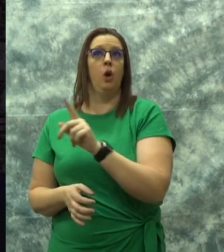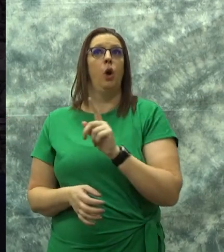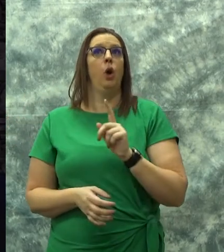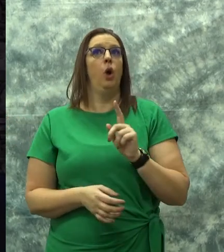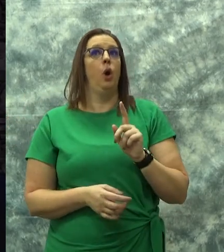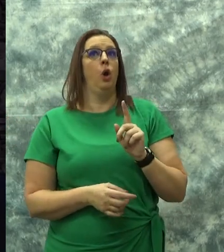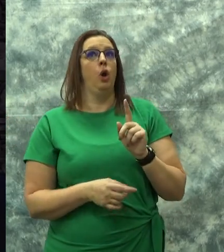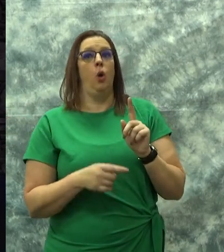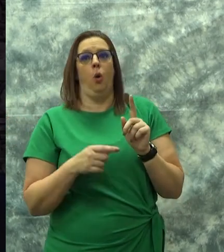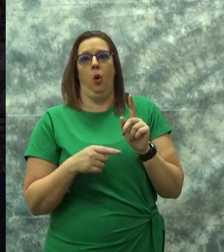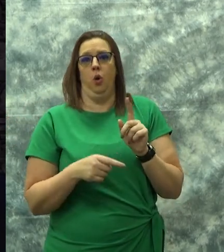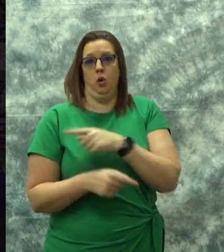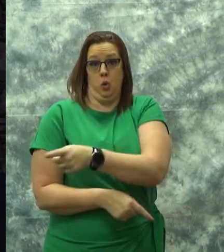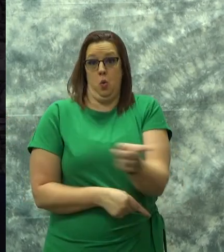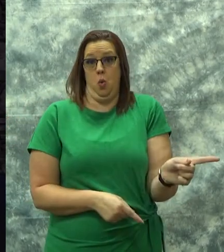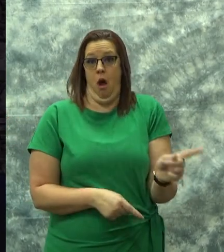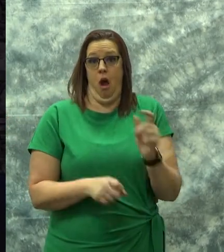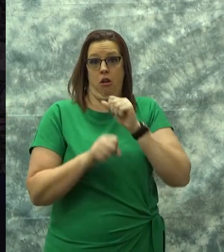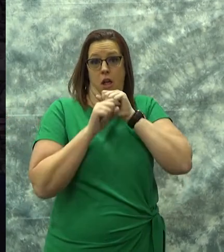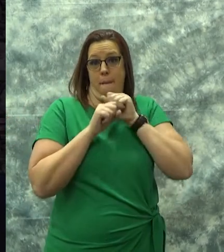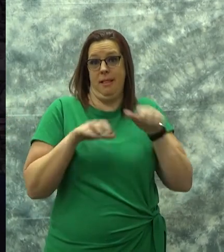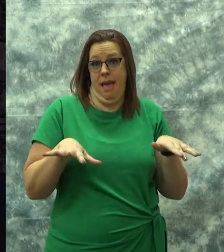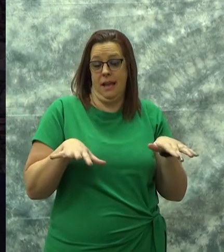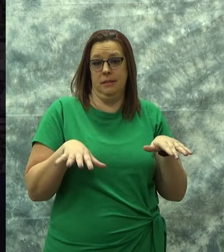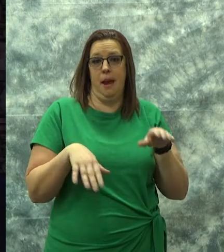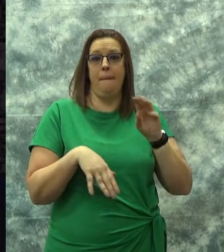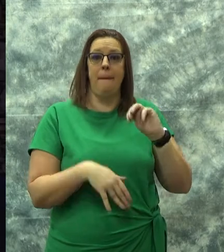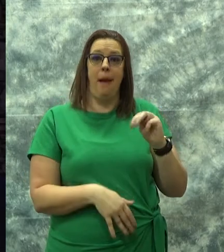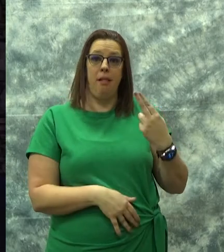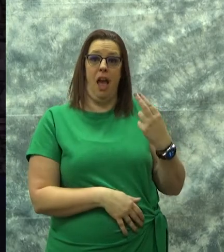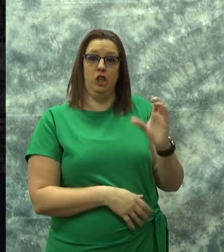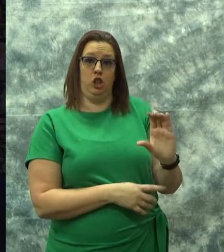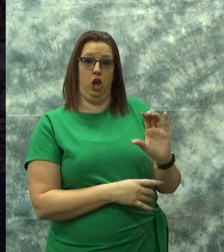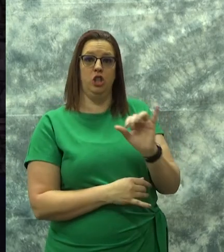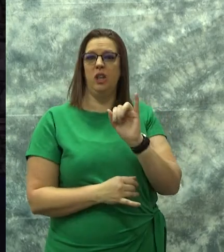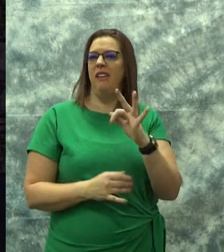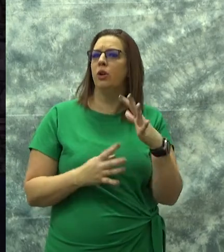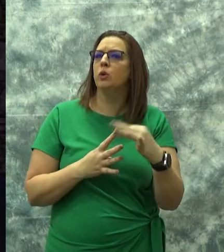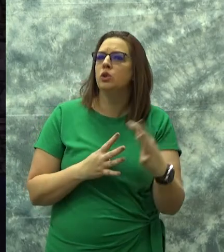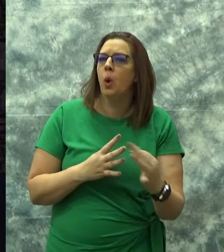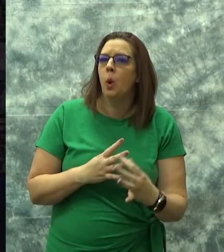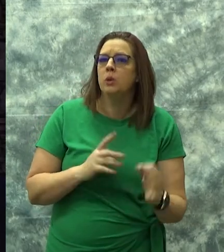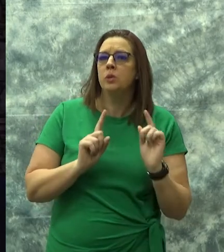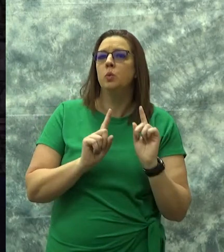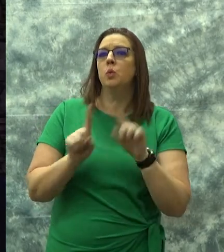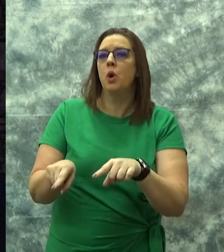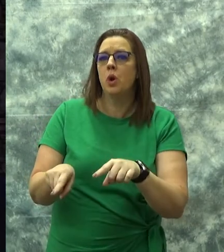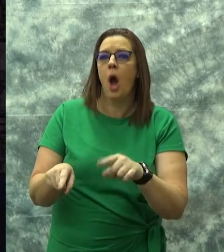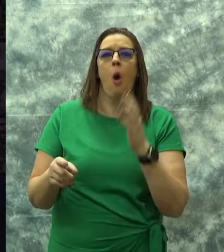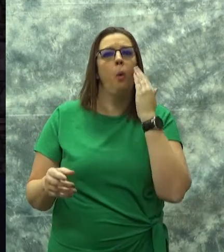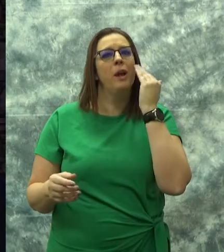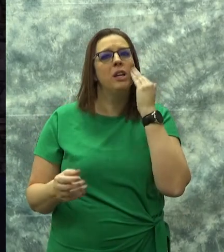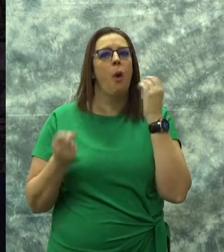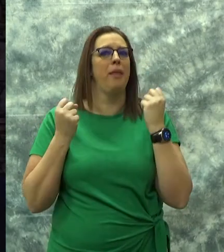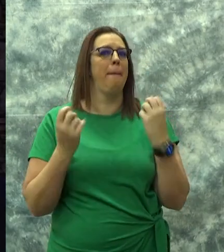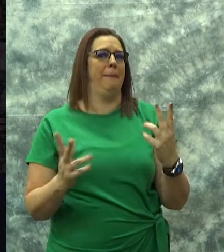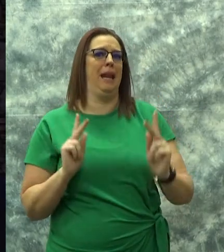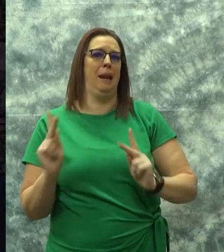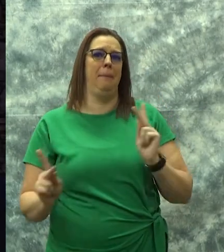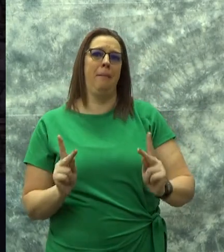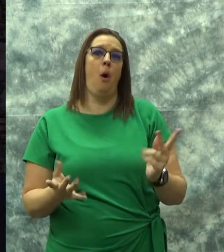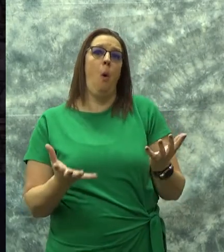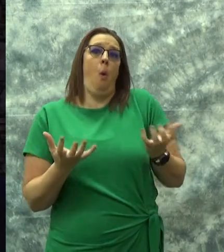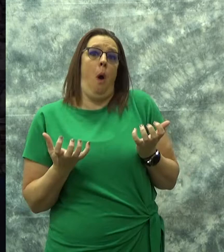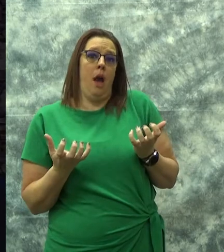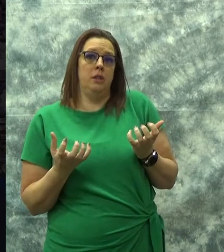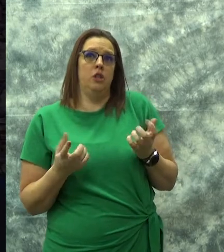blessed by Mile High Church if you choose to attend. We know that many people would like to, but we wanted